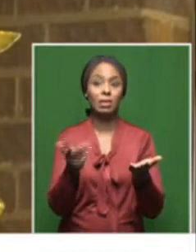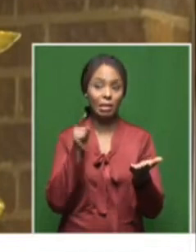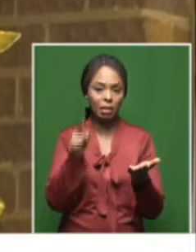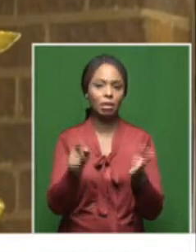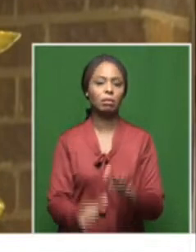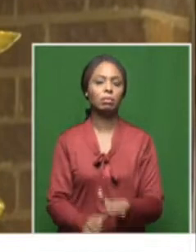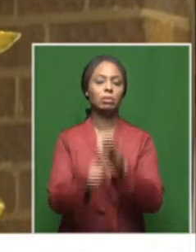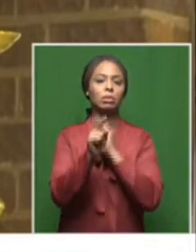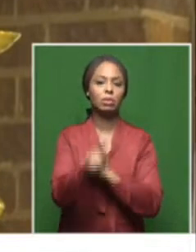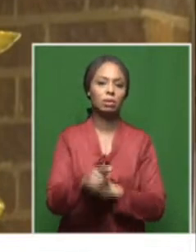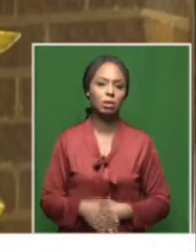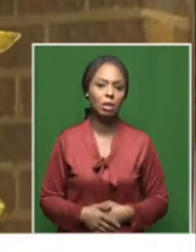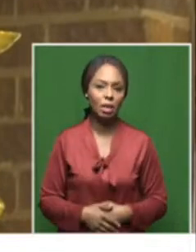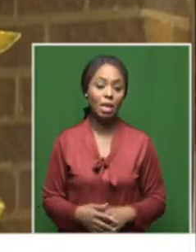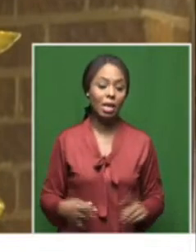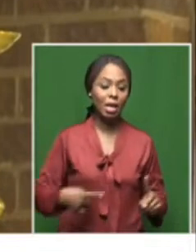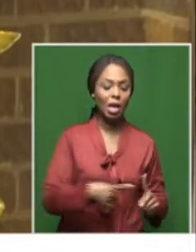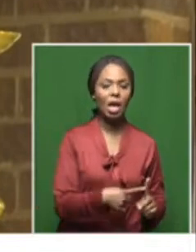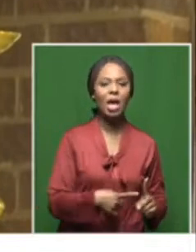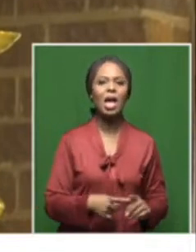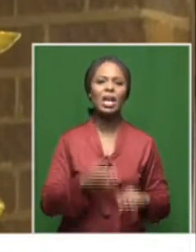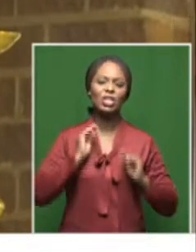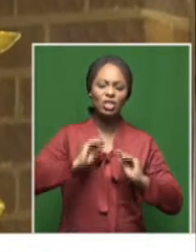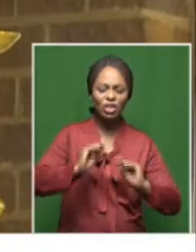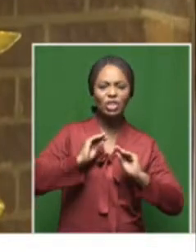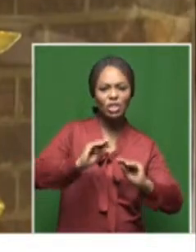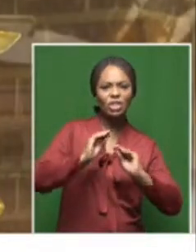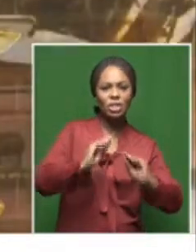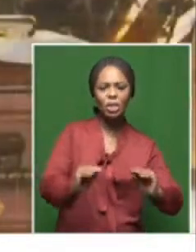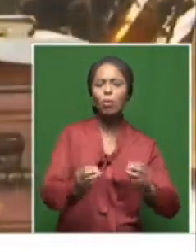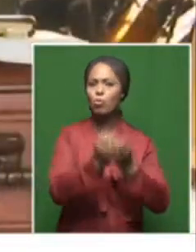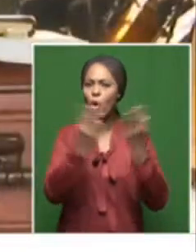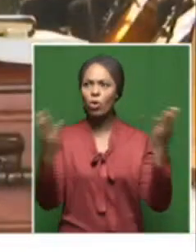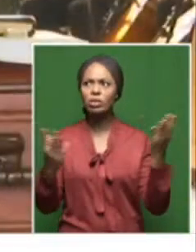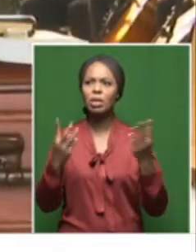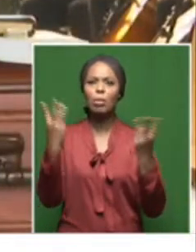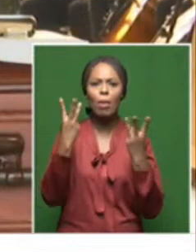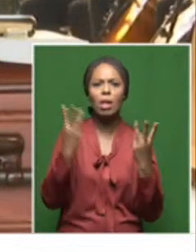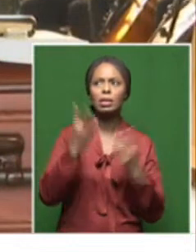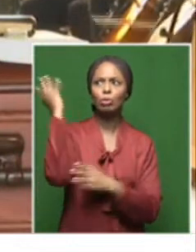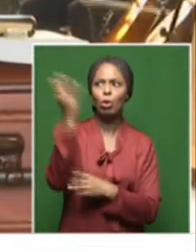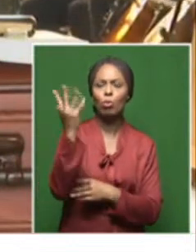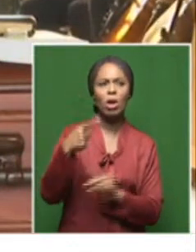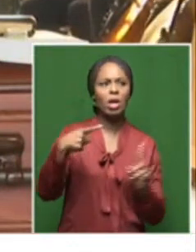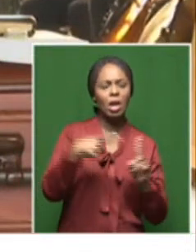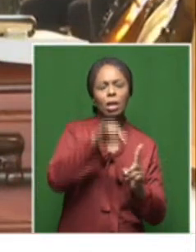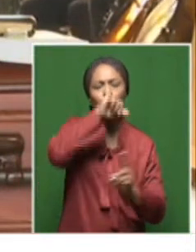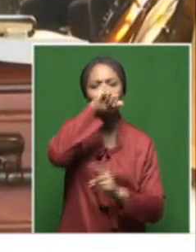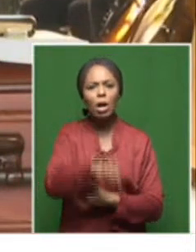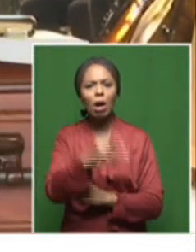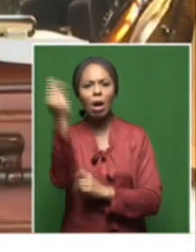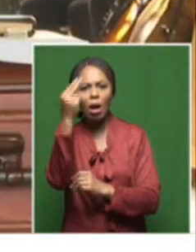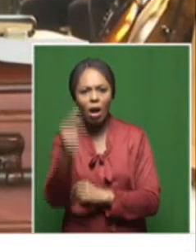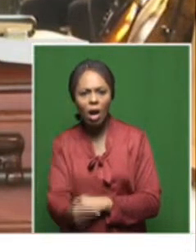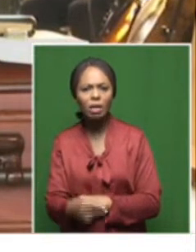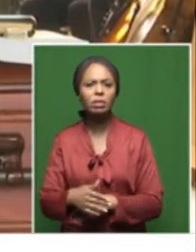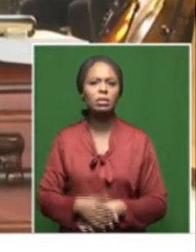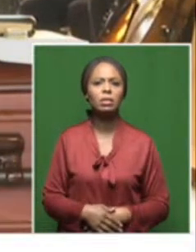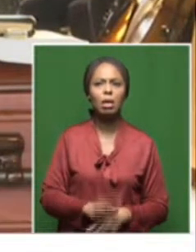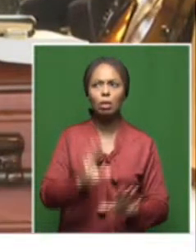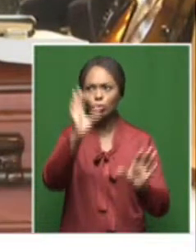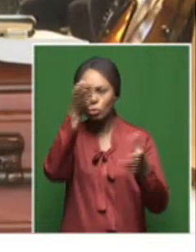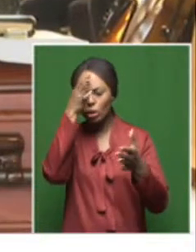One of her greatest teachings, and a lot has been spoken about her love for the arts, diplomacy, and so much